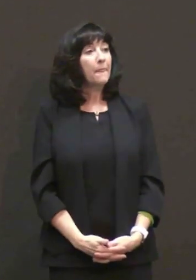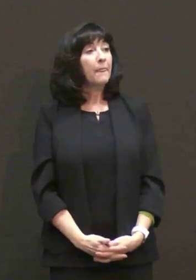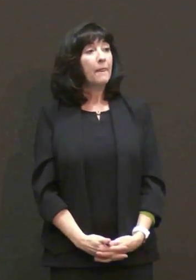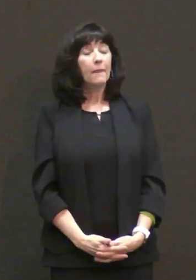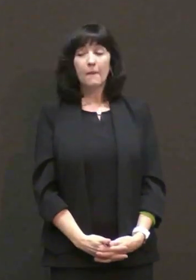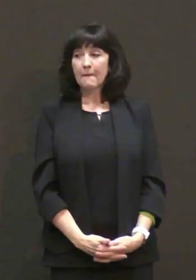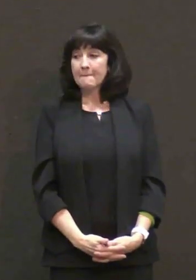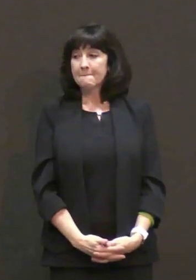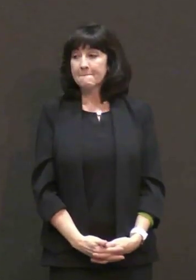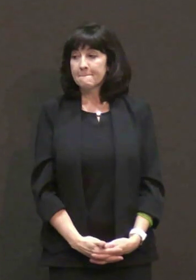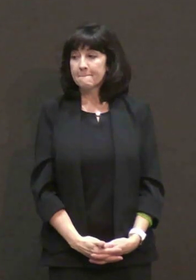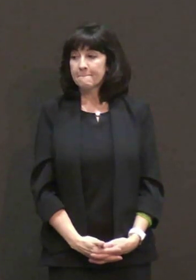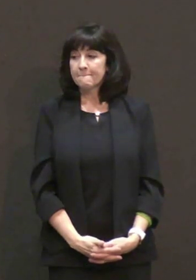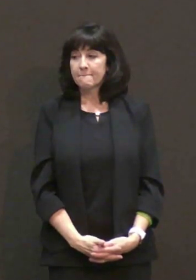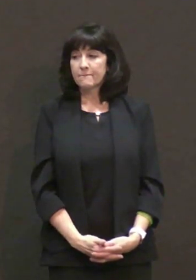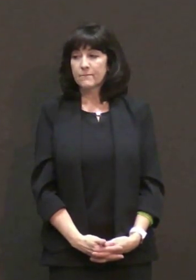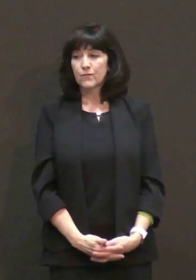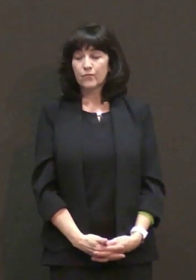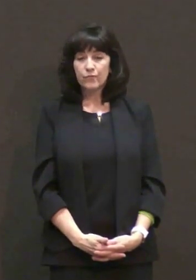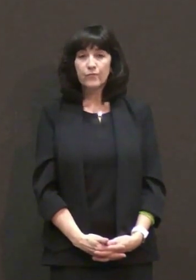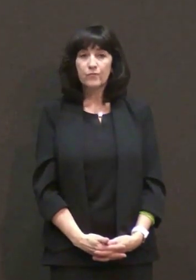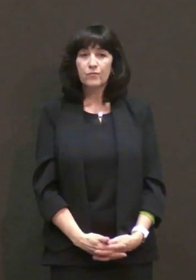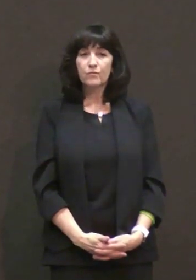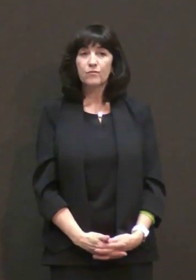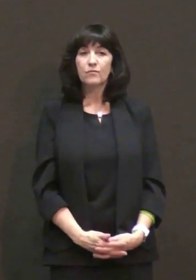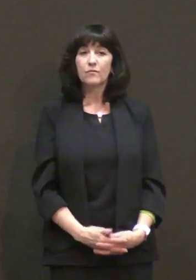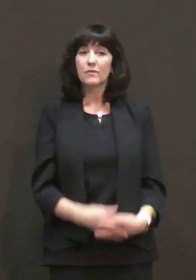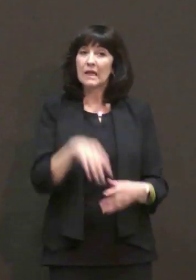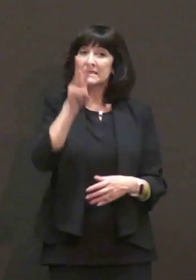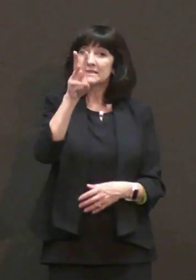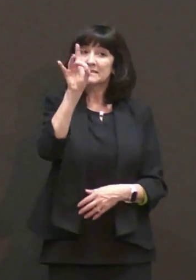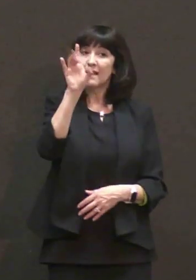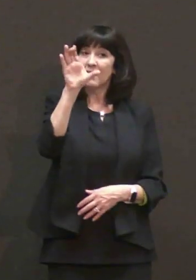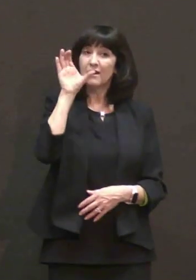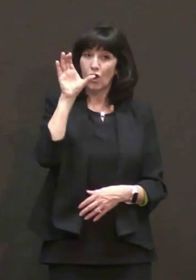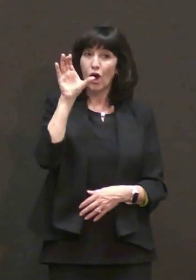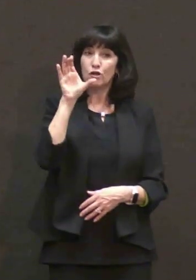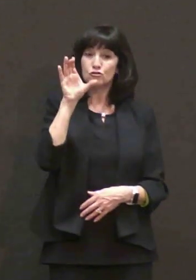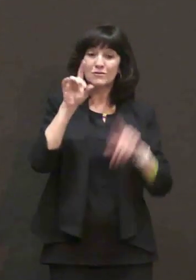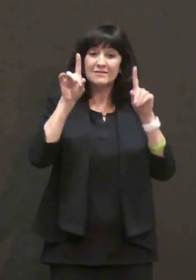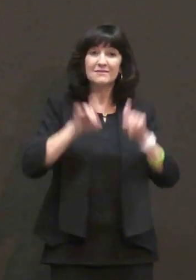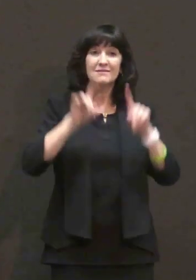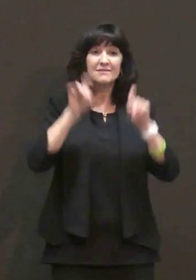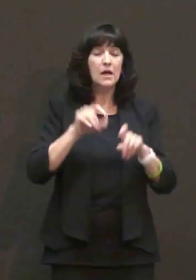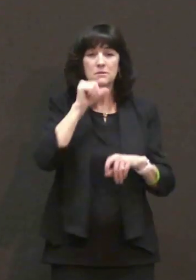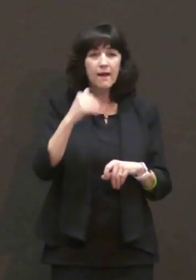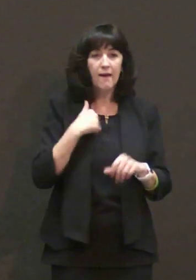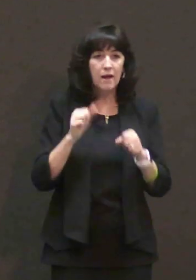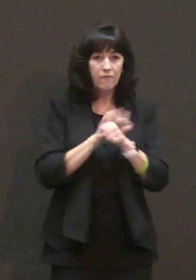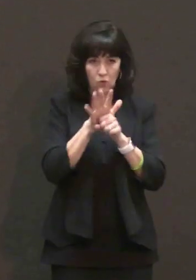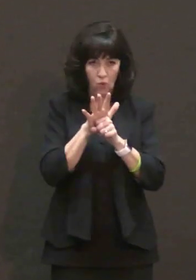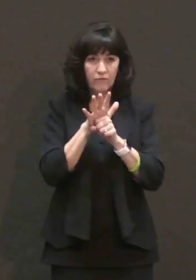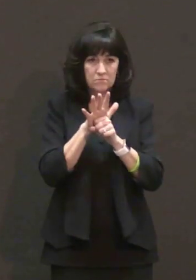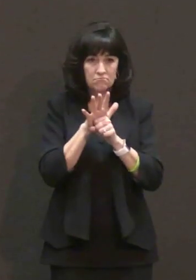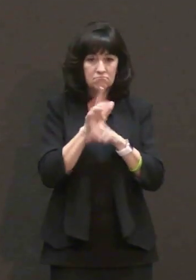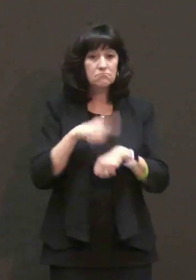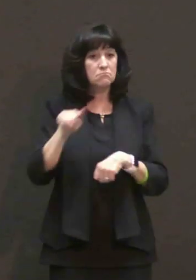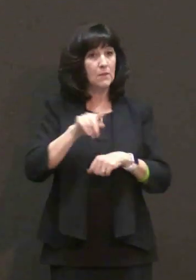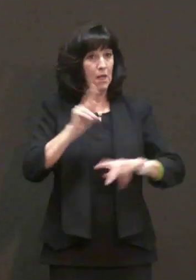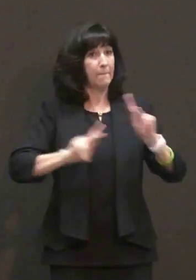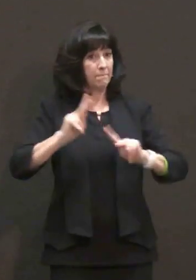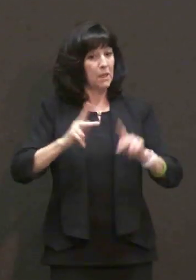So to that point, we've had 6,800 negative tests. And those were people that were tested that were